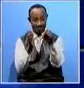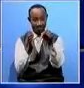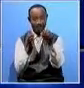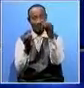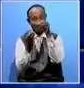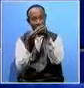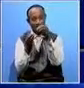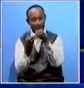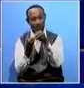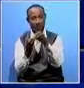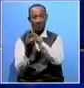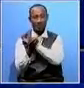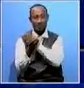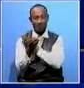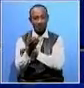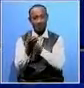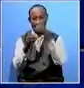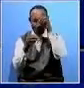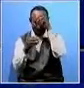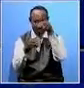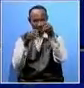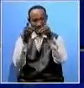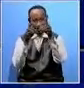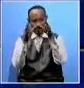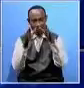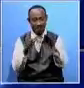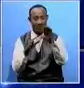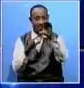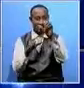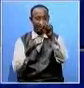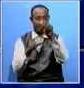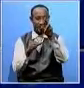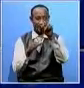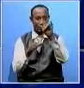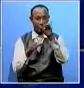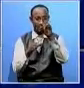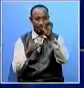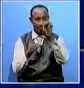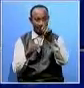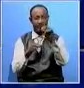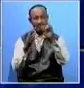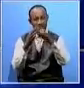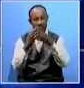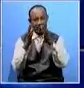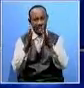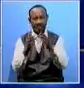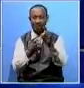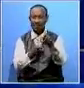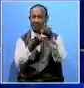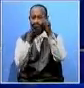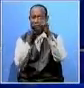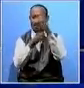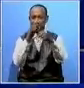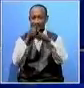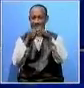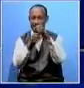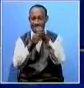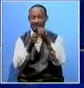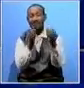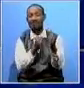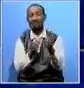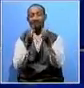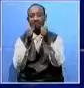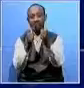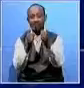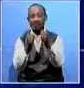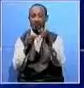Toto Energize Mining Director Caroline Roller said the third edition of the Startupper Challenge of the Year reaffirms the